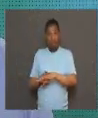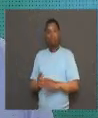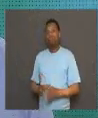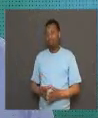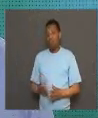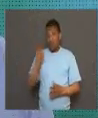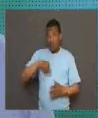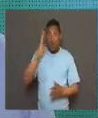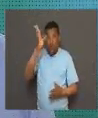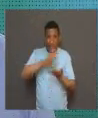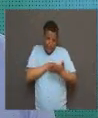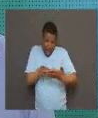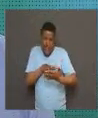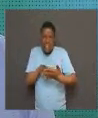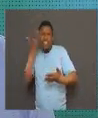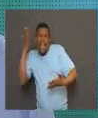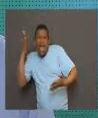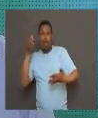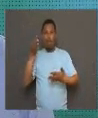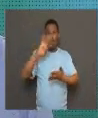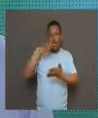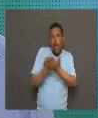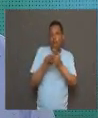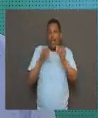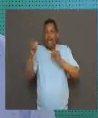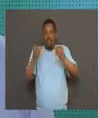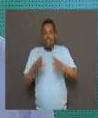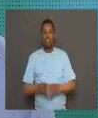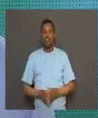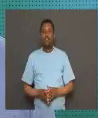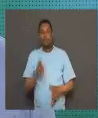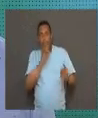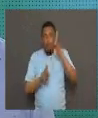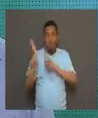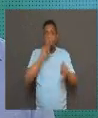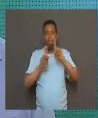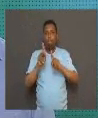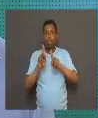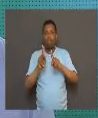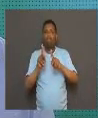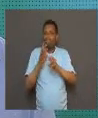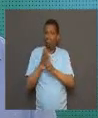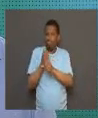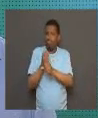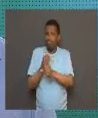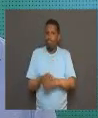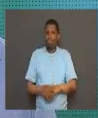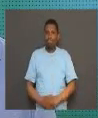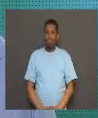Next time, we will study the types of economic activities that people engage